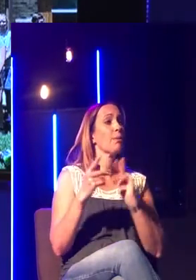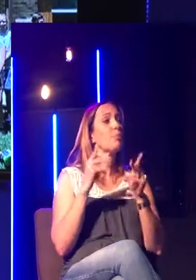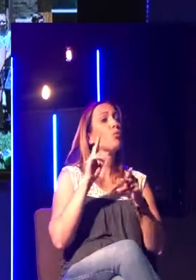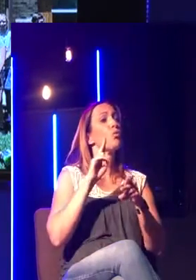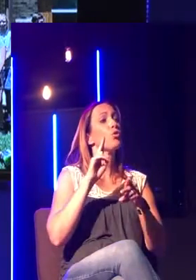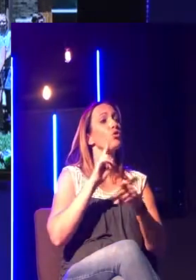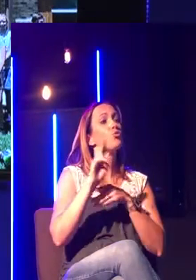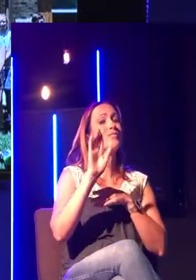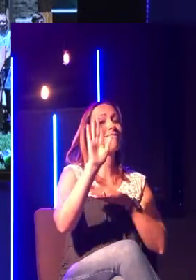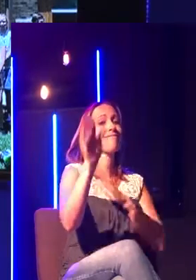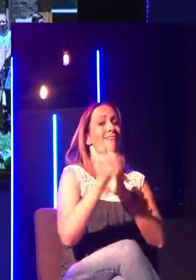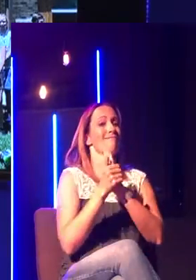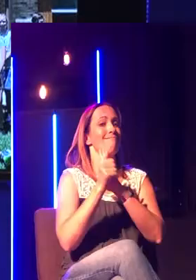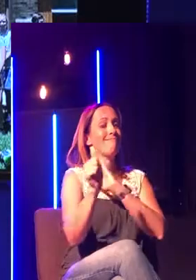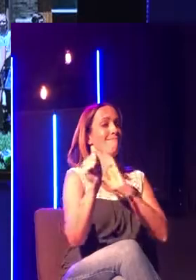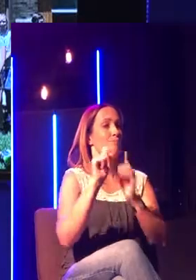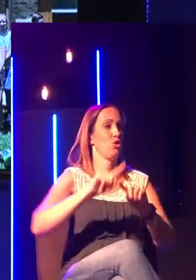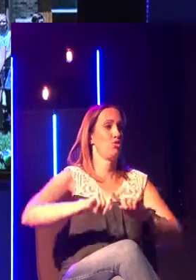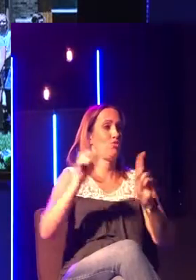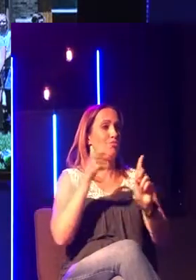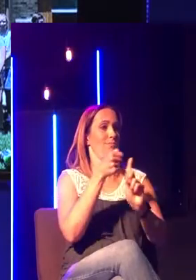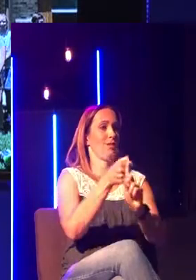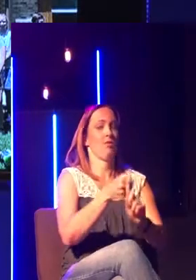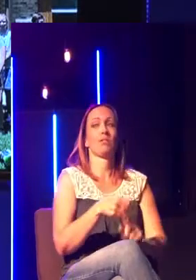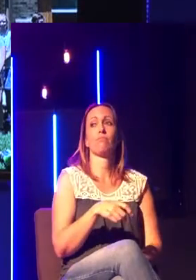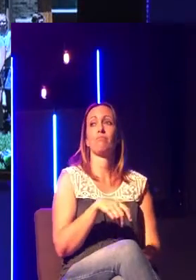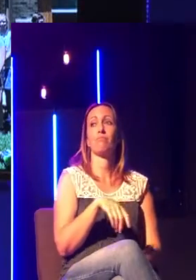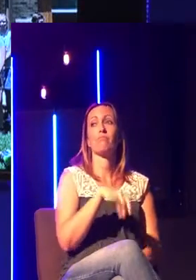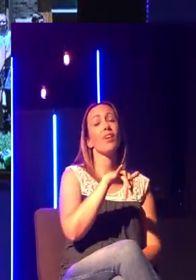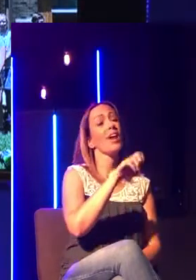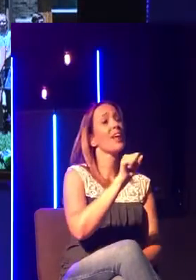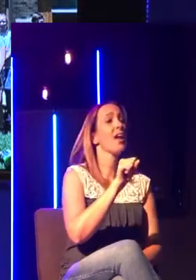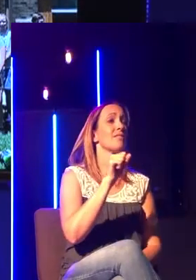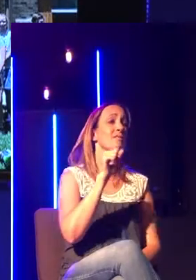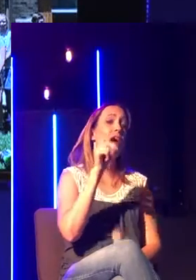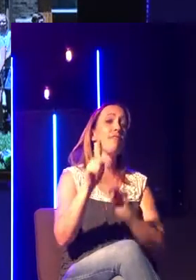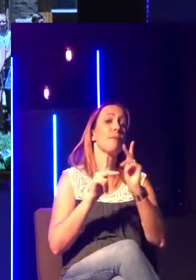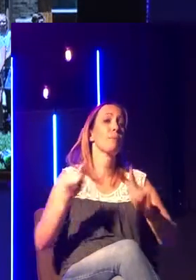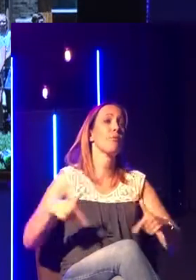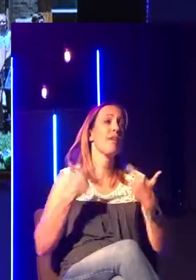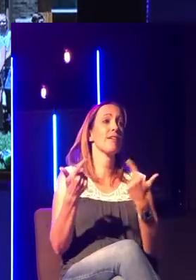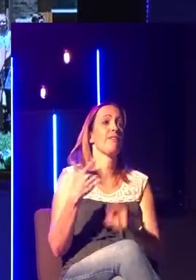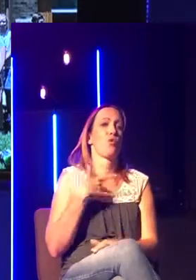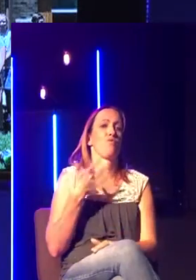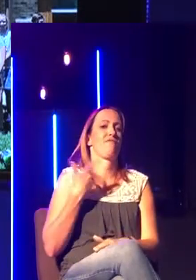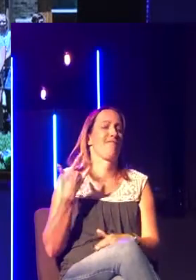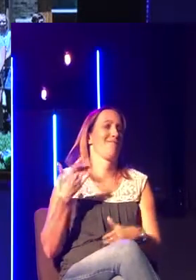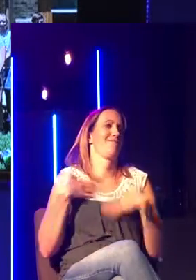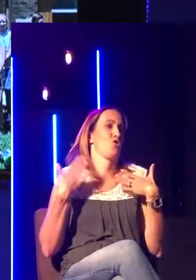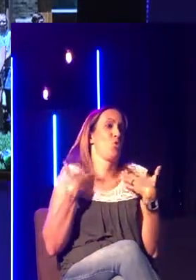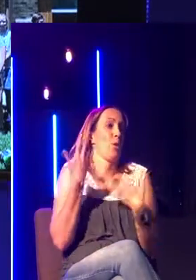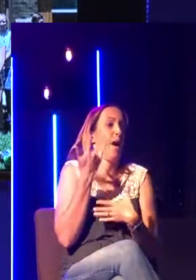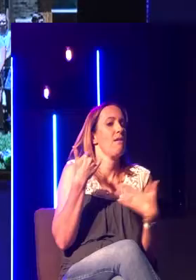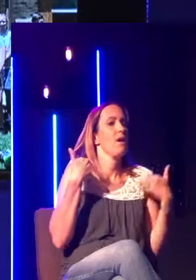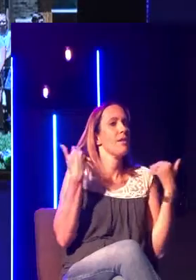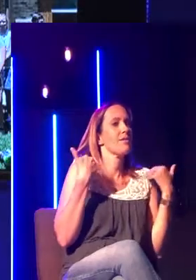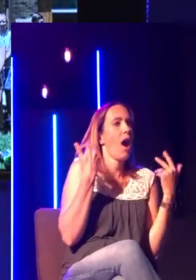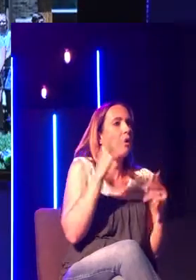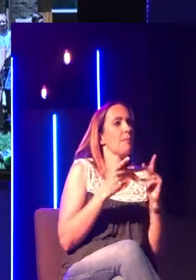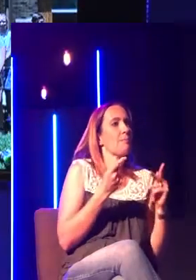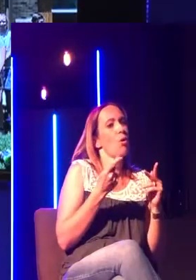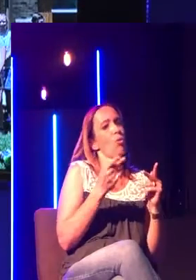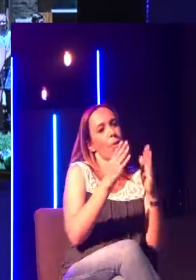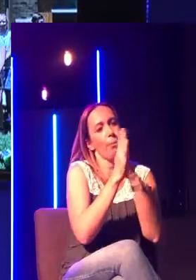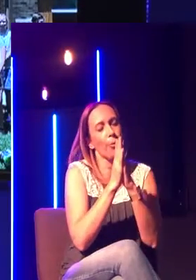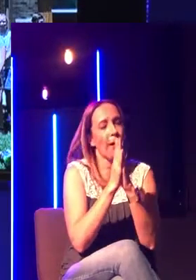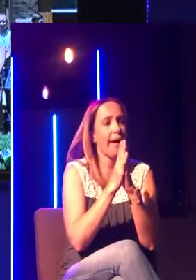their gifts to make a difference. Yes, the residents that were there, they were filled with joy because we had some people, young people, sitting around praying